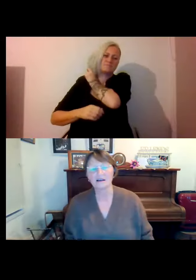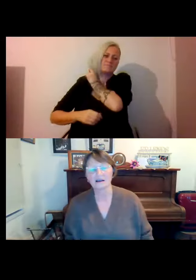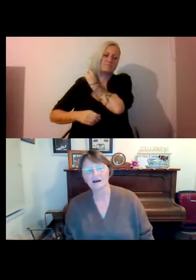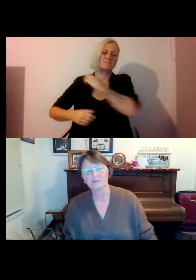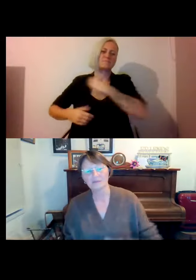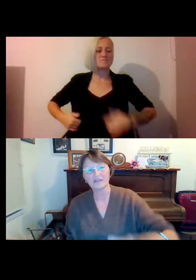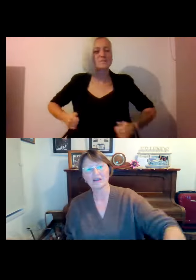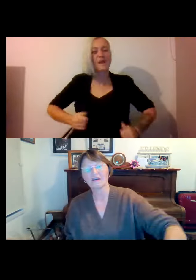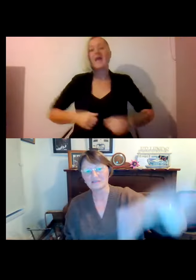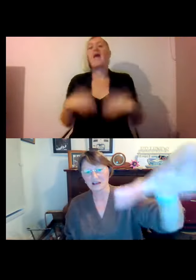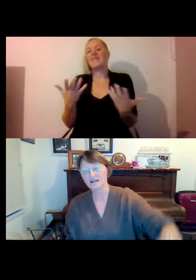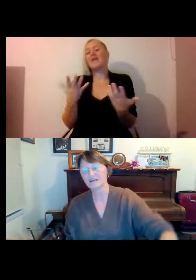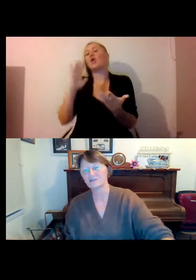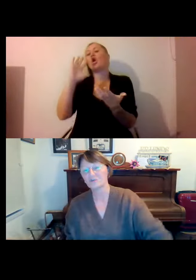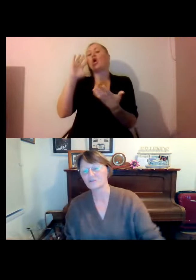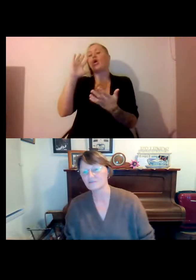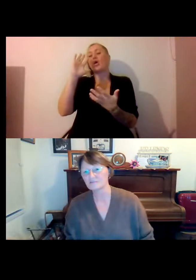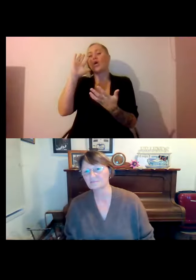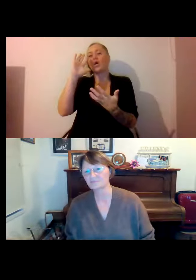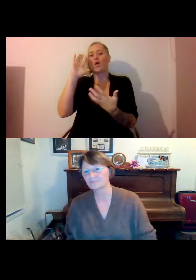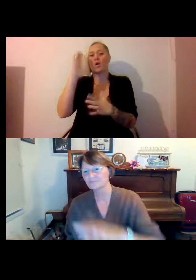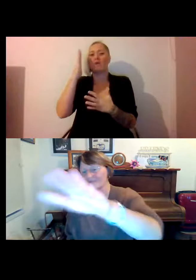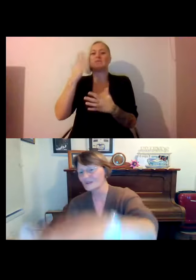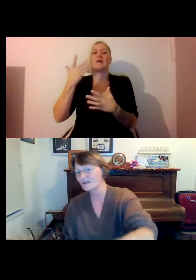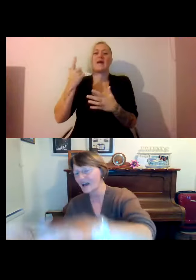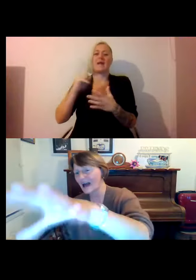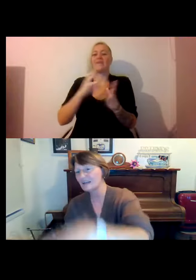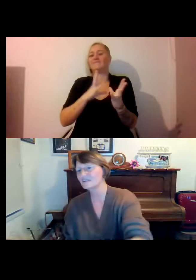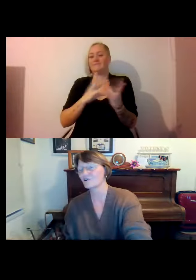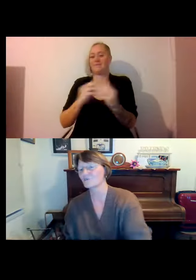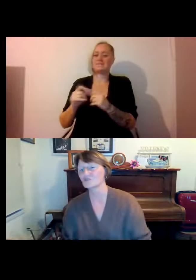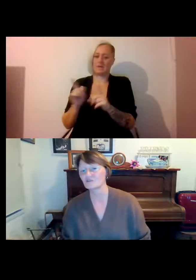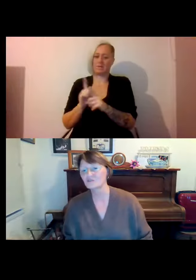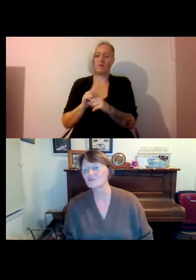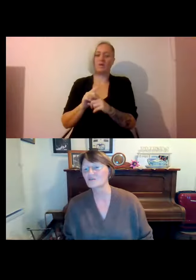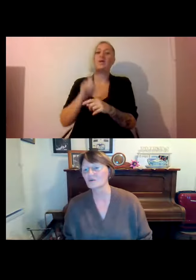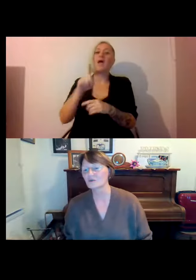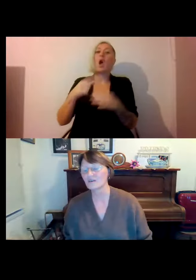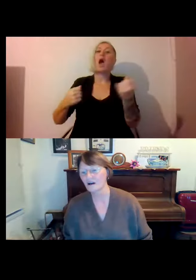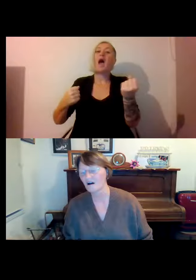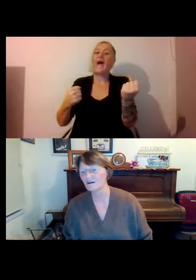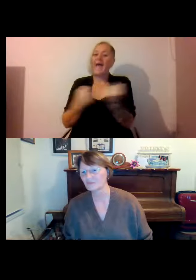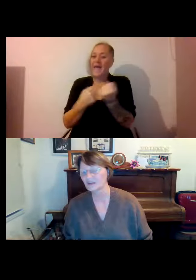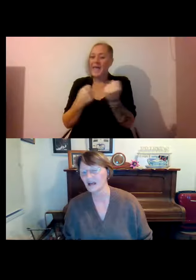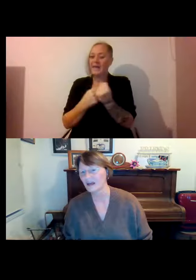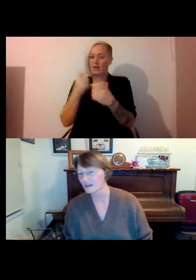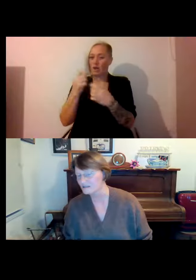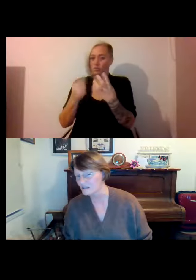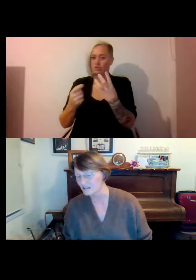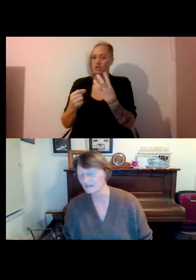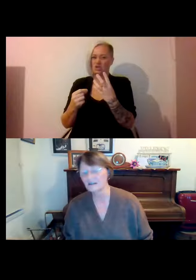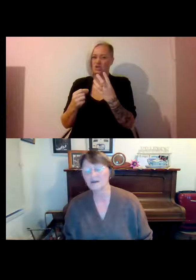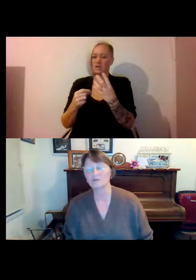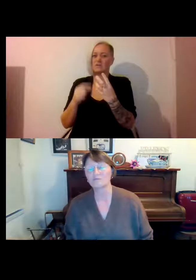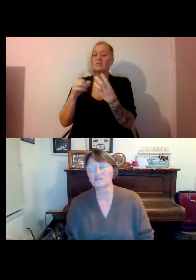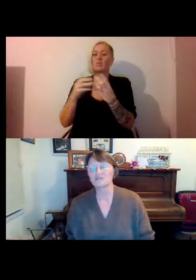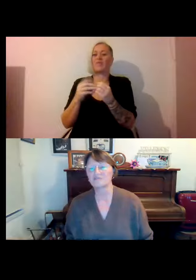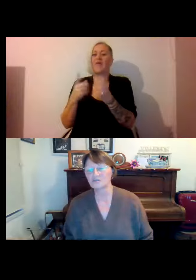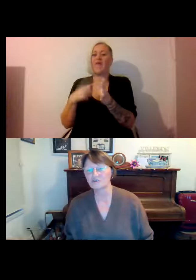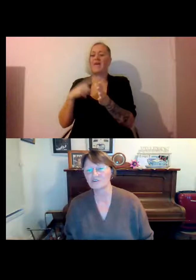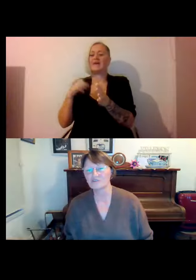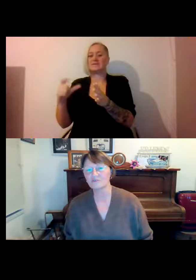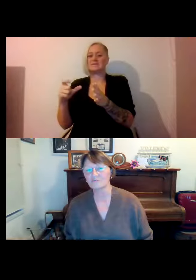spelling are there as unaided options. Aided options with the AAC,